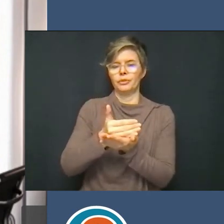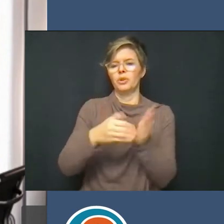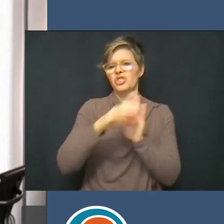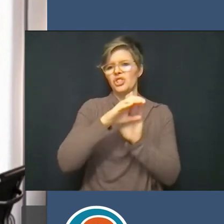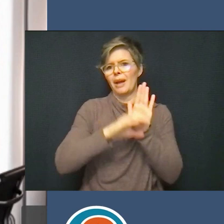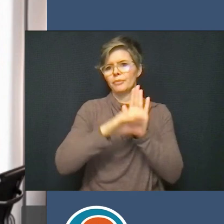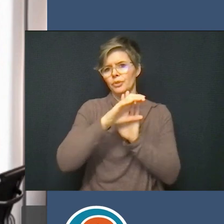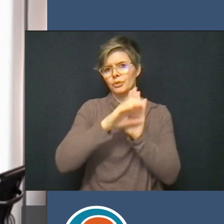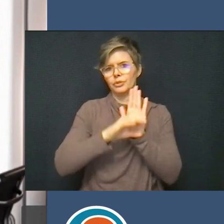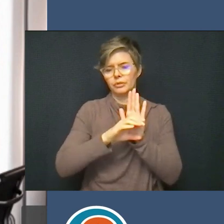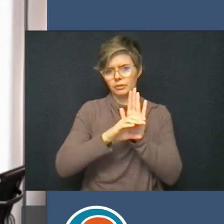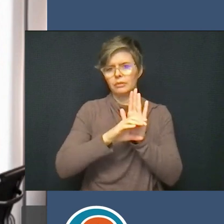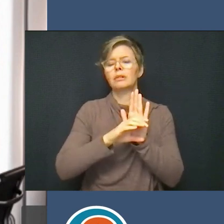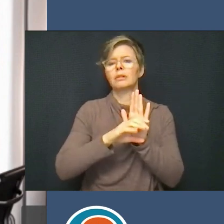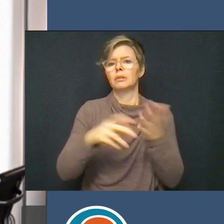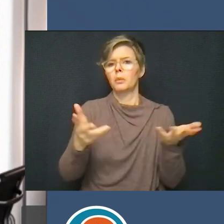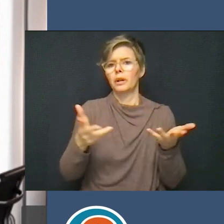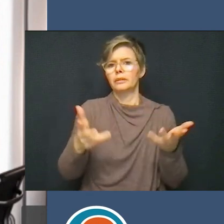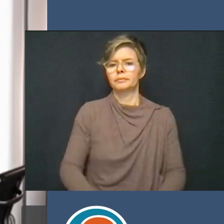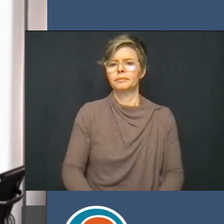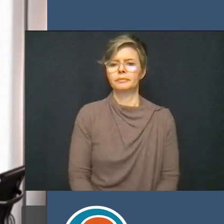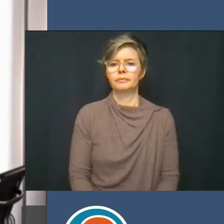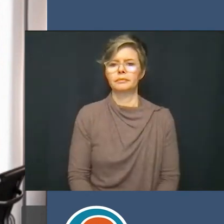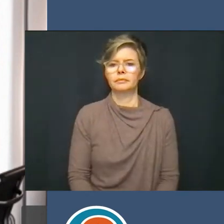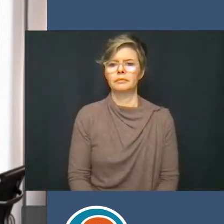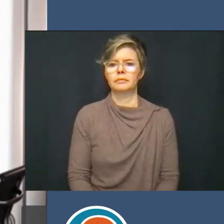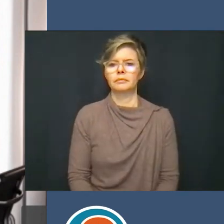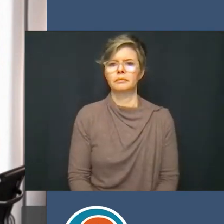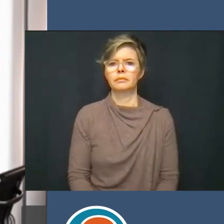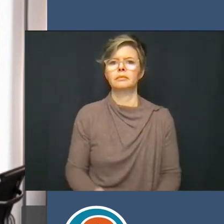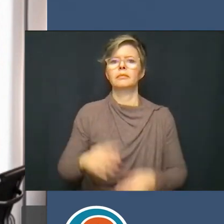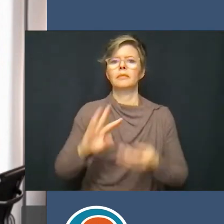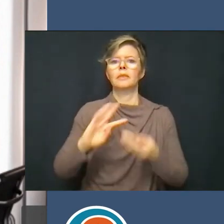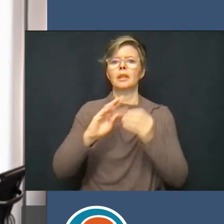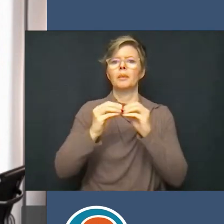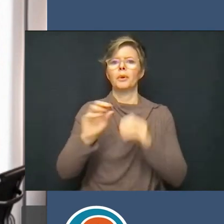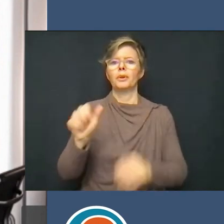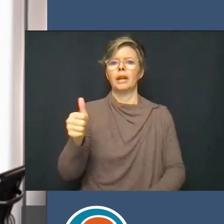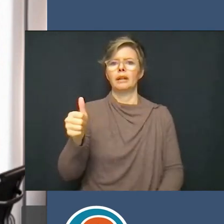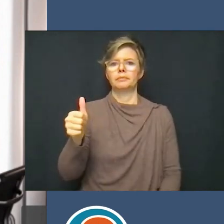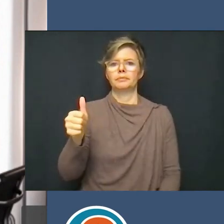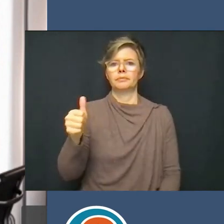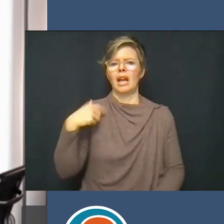is chapter 10.